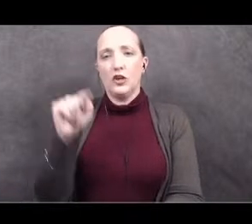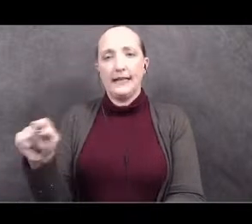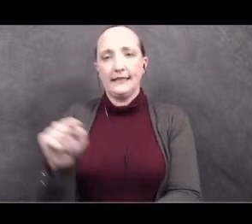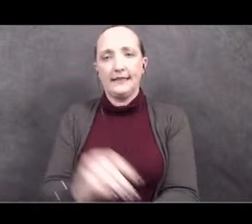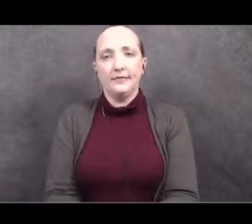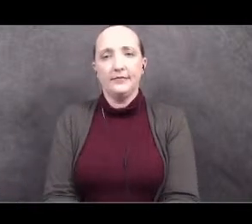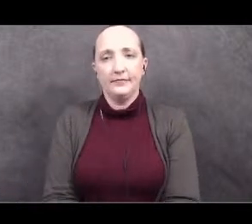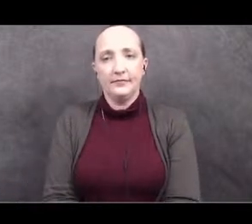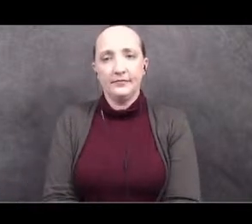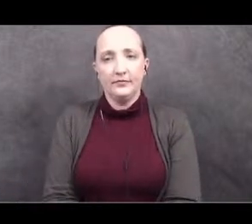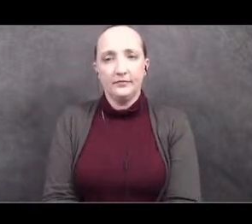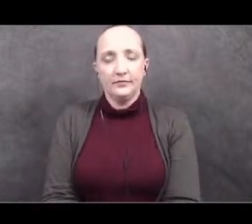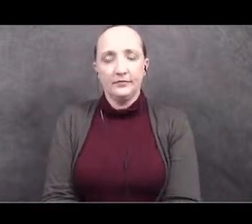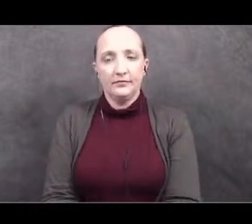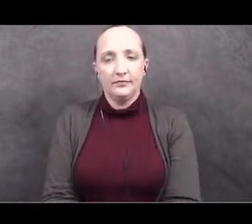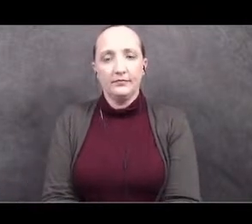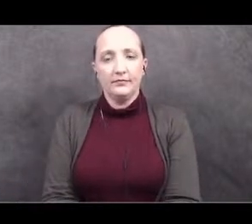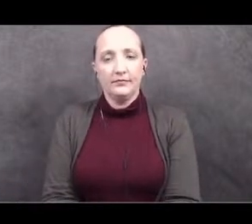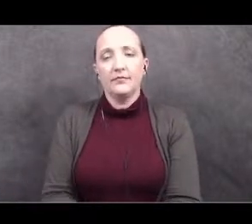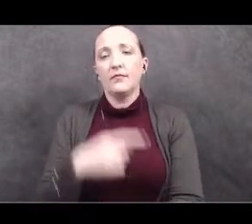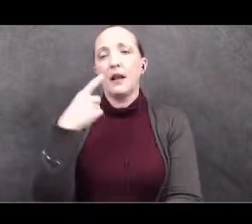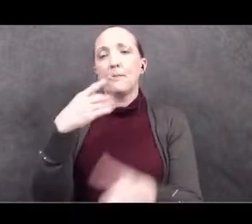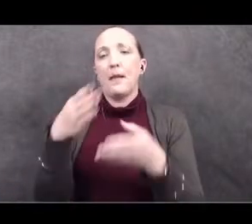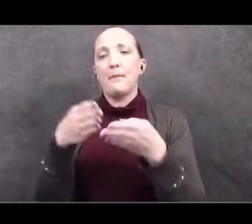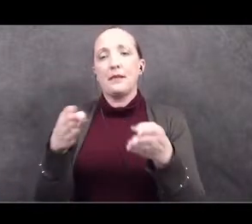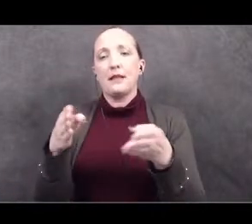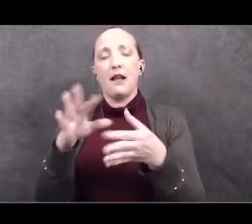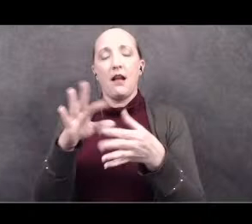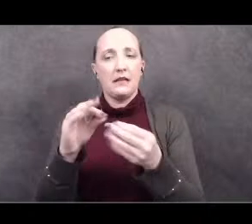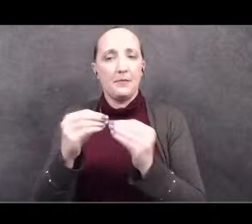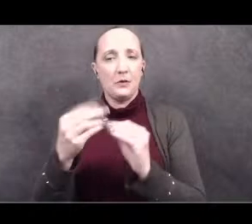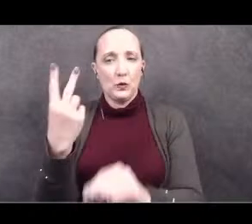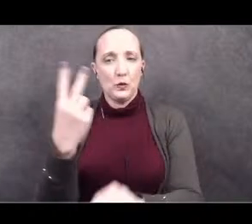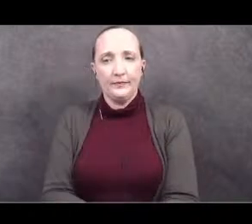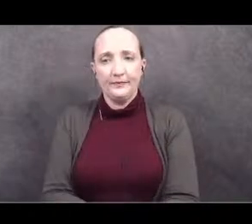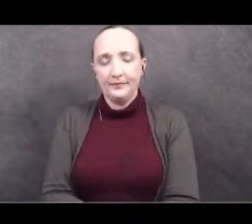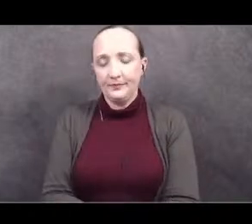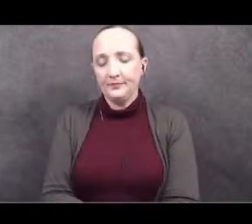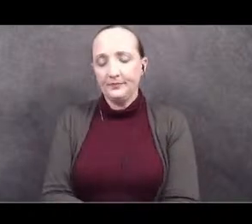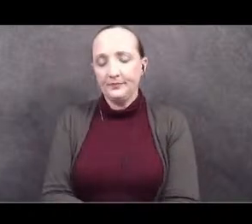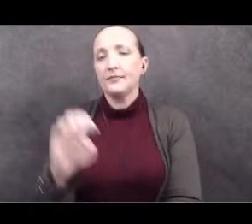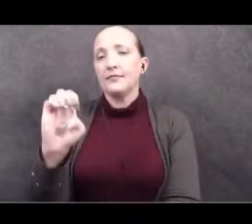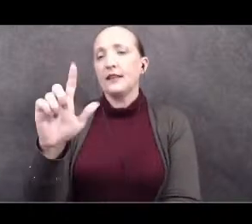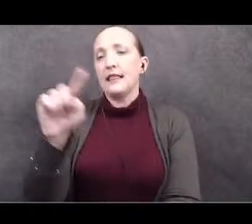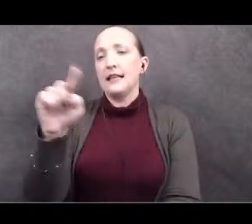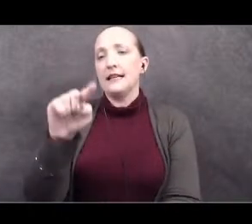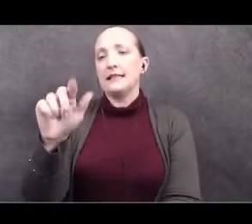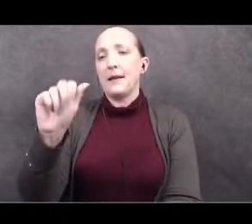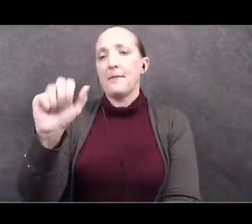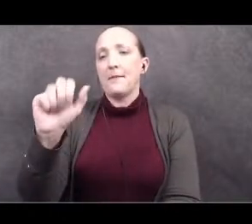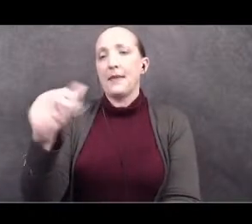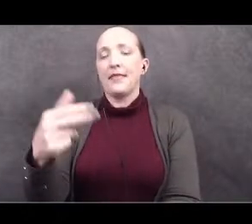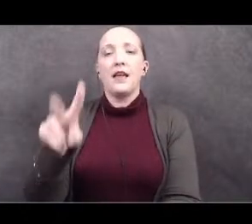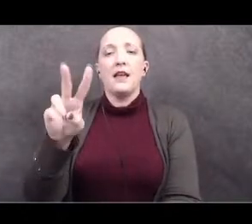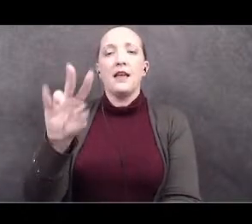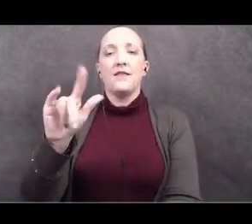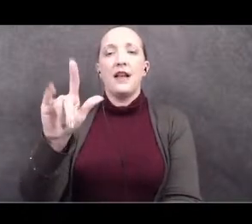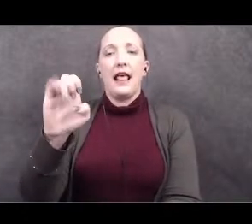Sanchez public comment number two Elizabeth Vias and I'm going to have the translator take